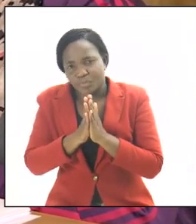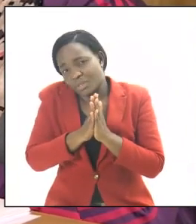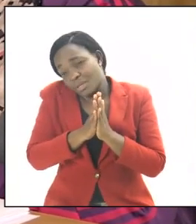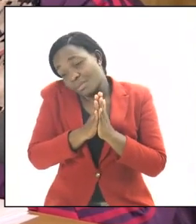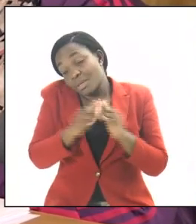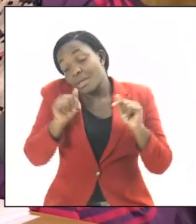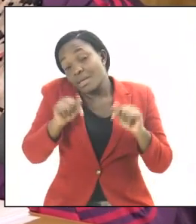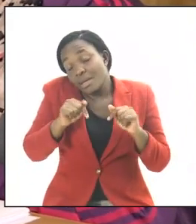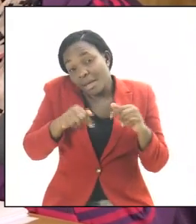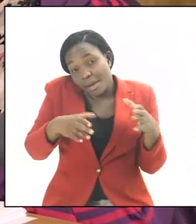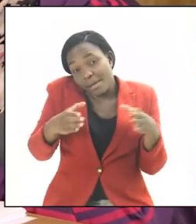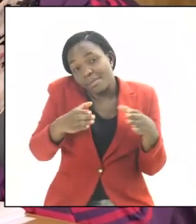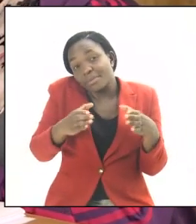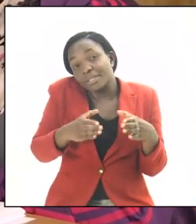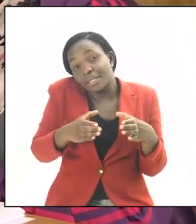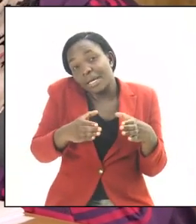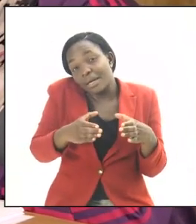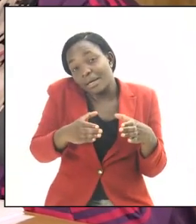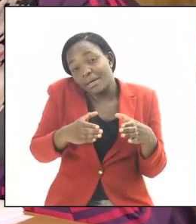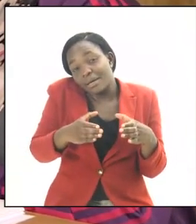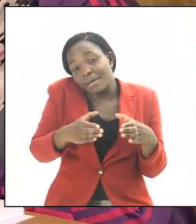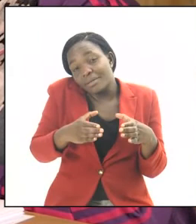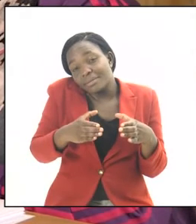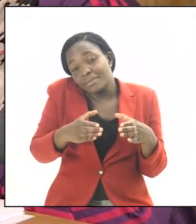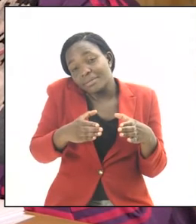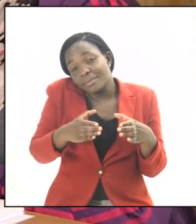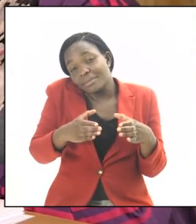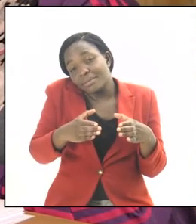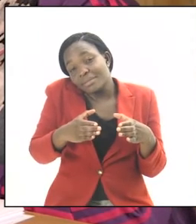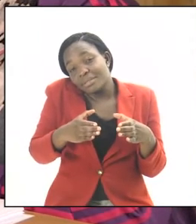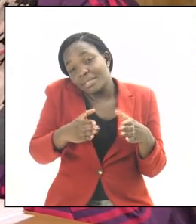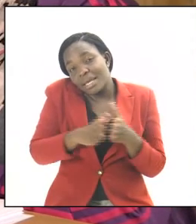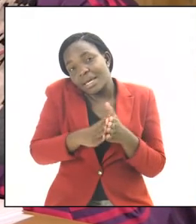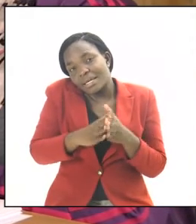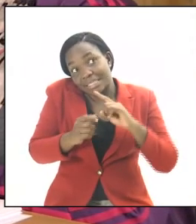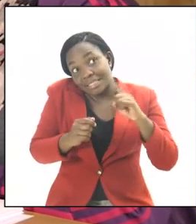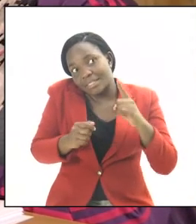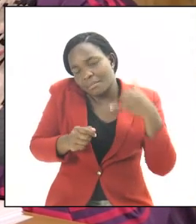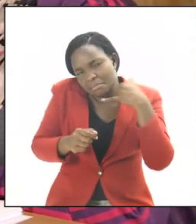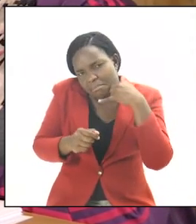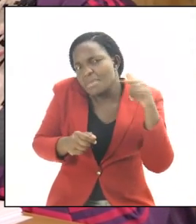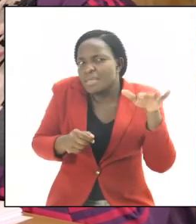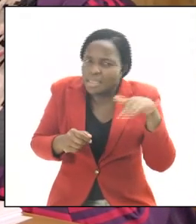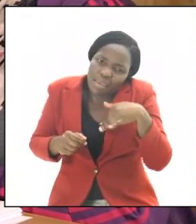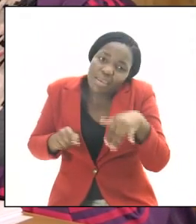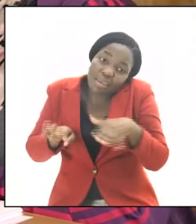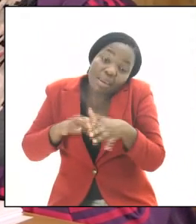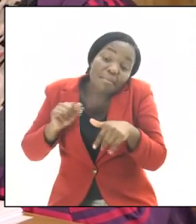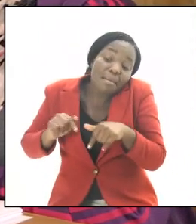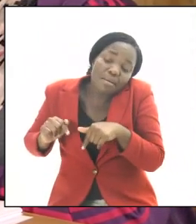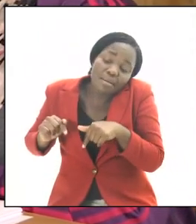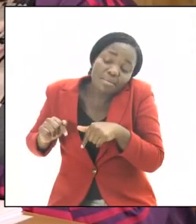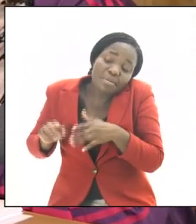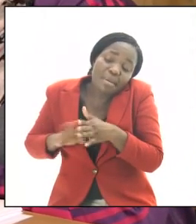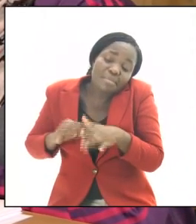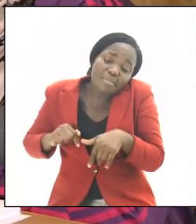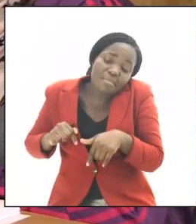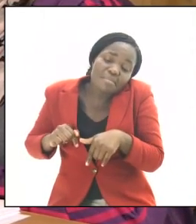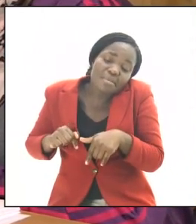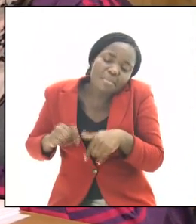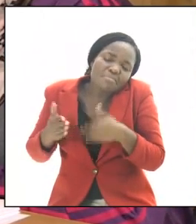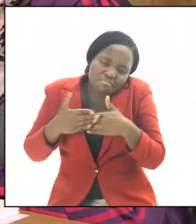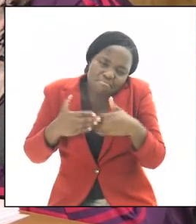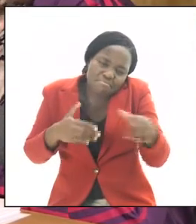the classroom at 7. And I'm on my way. I'm on my way to the class, Ben. I'm almost